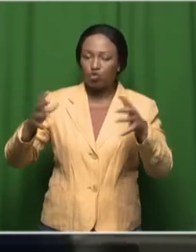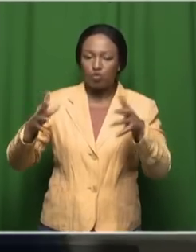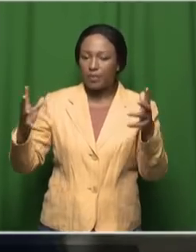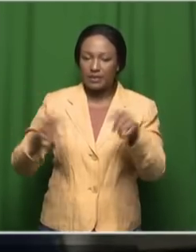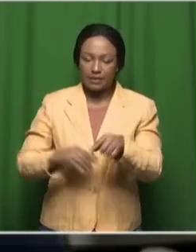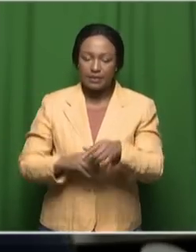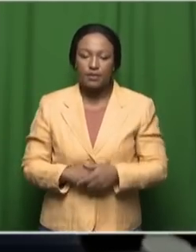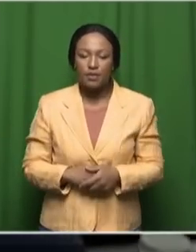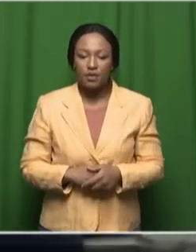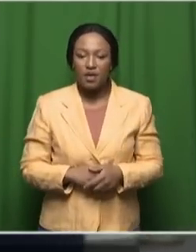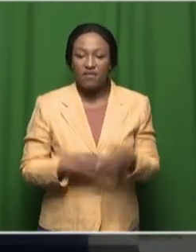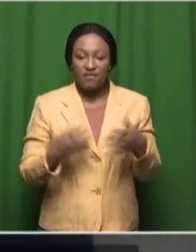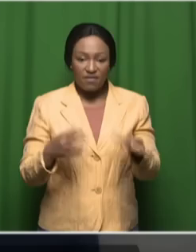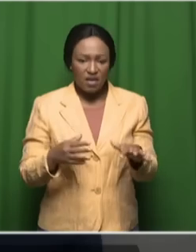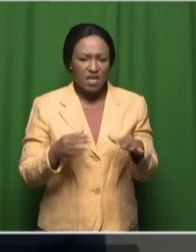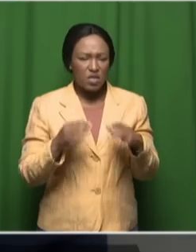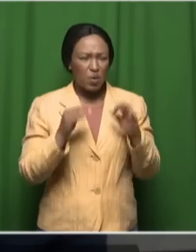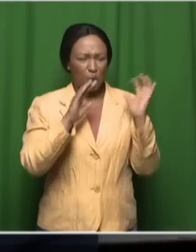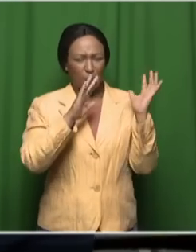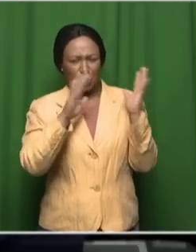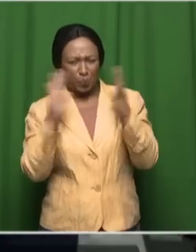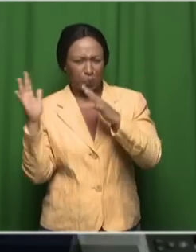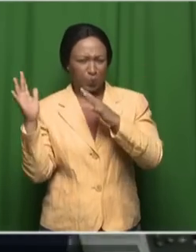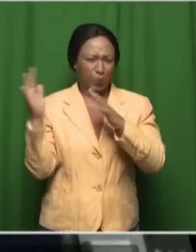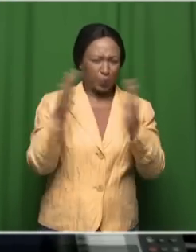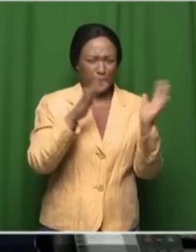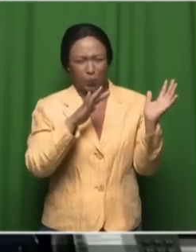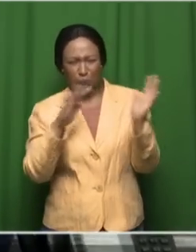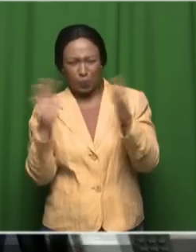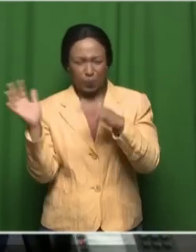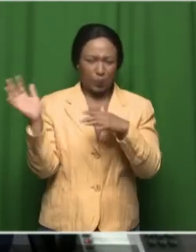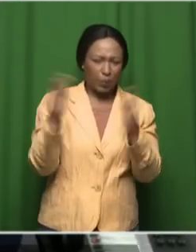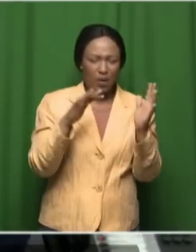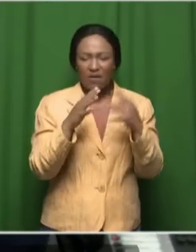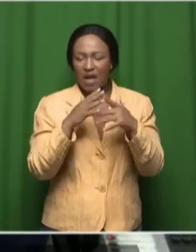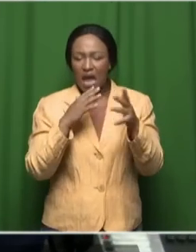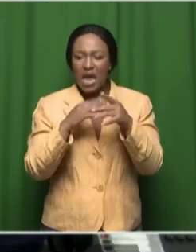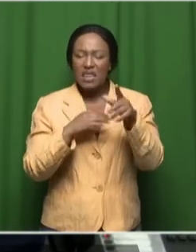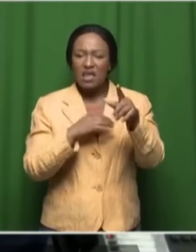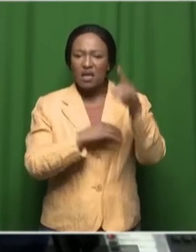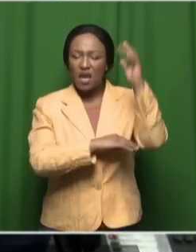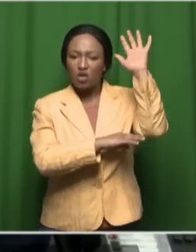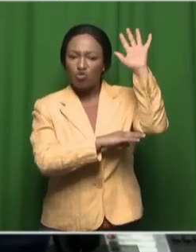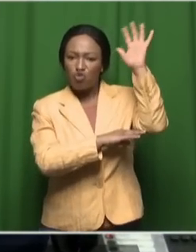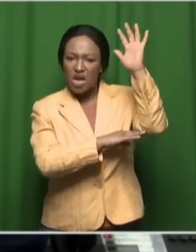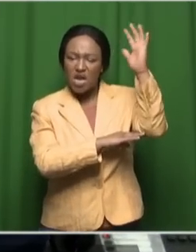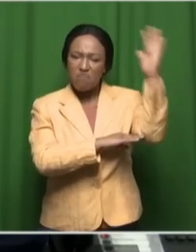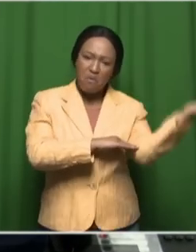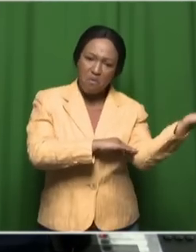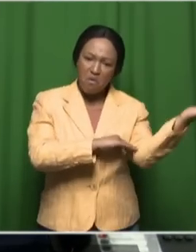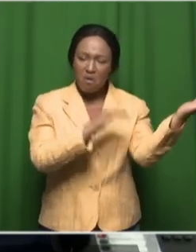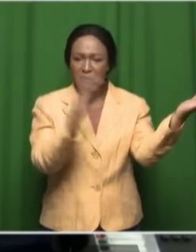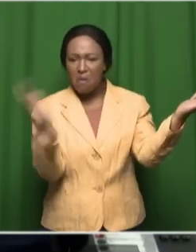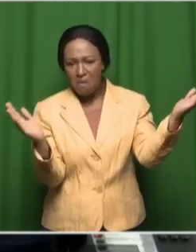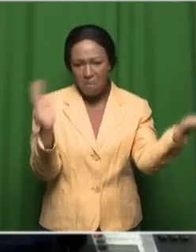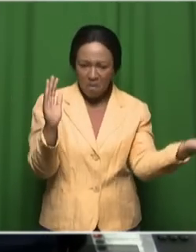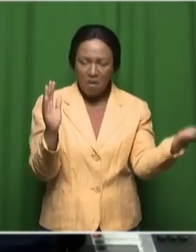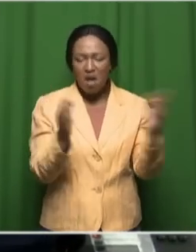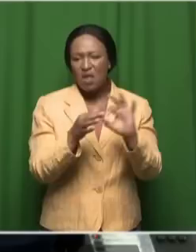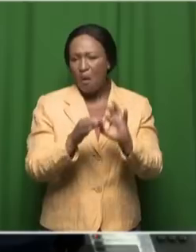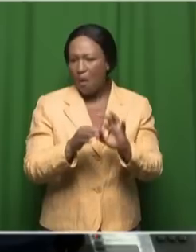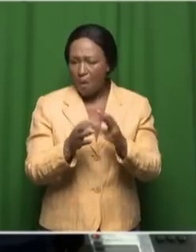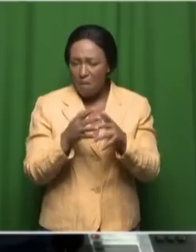some high winds. Have you had any reports of damage to infrastructure, trees blowing over to formal homes at this stage? I